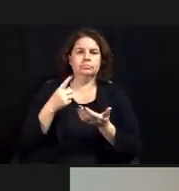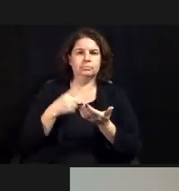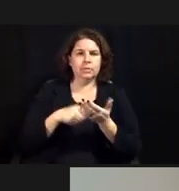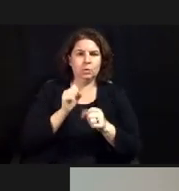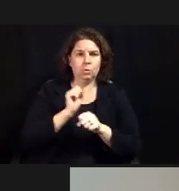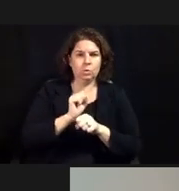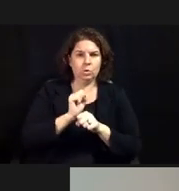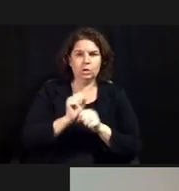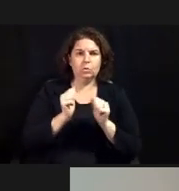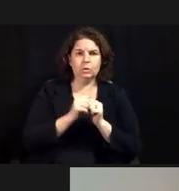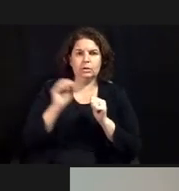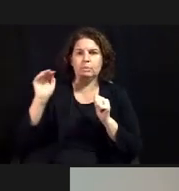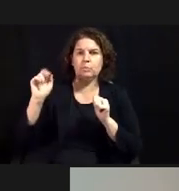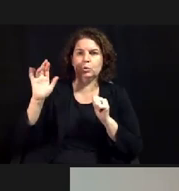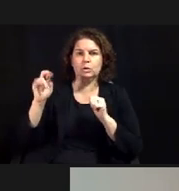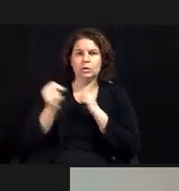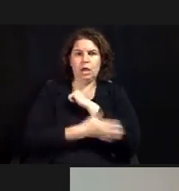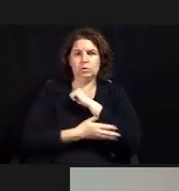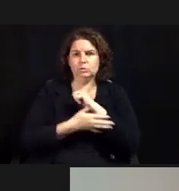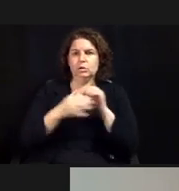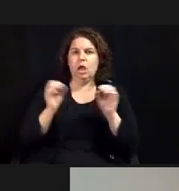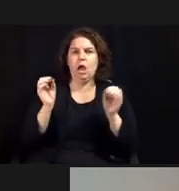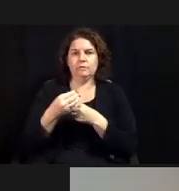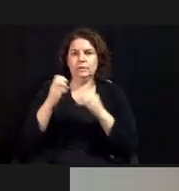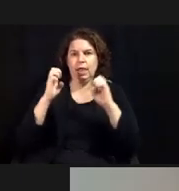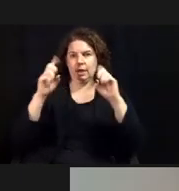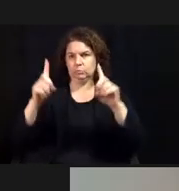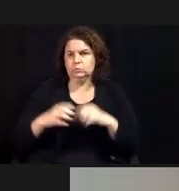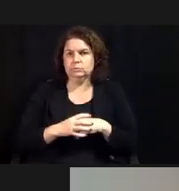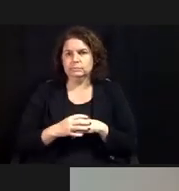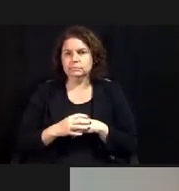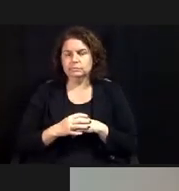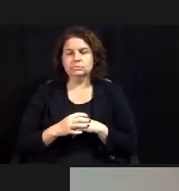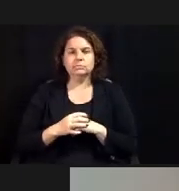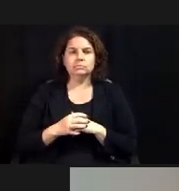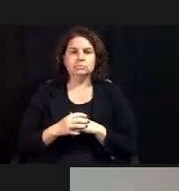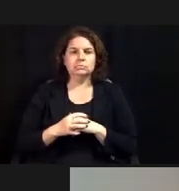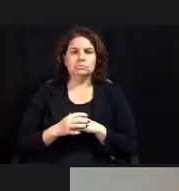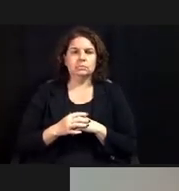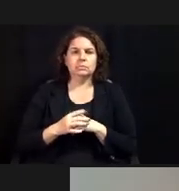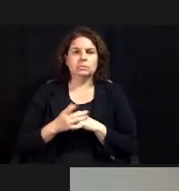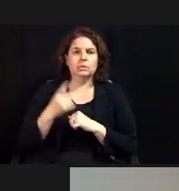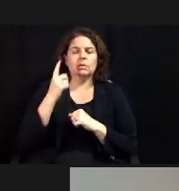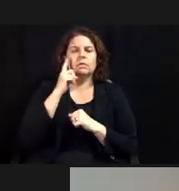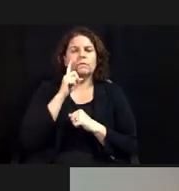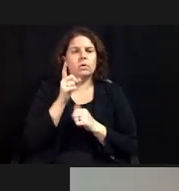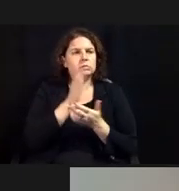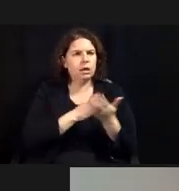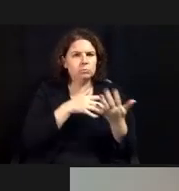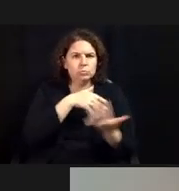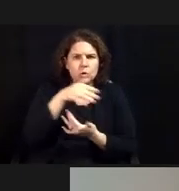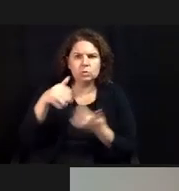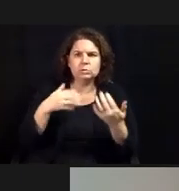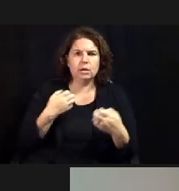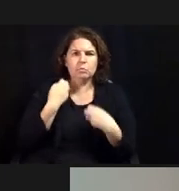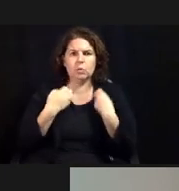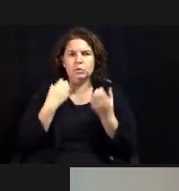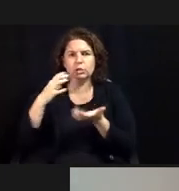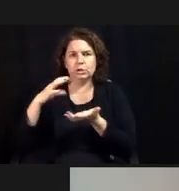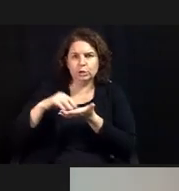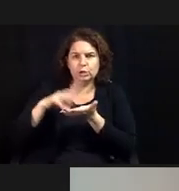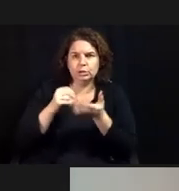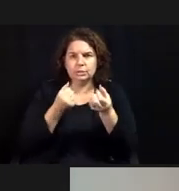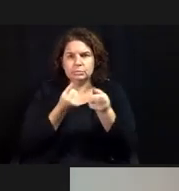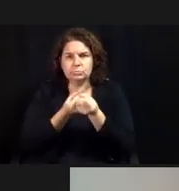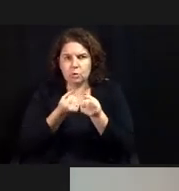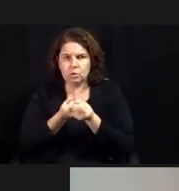Education currently on some social, emotional, and learning supports in schools in alignment